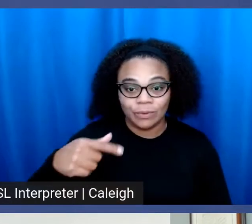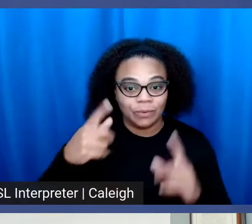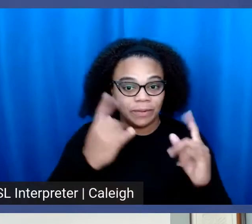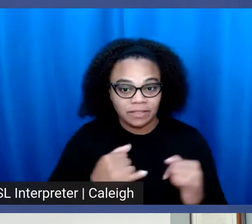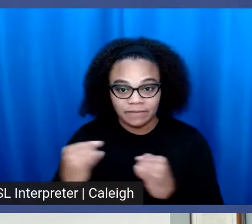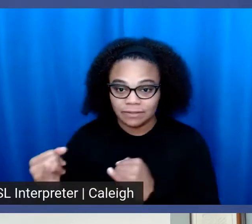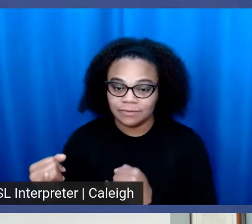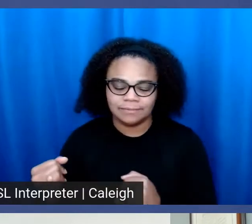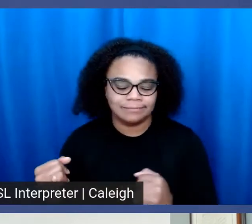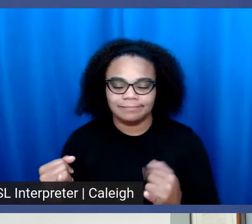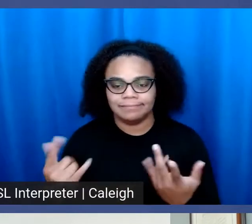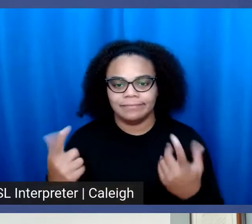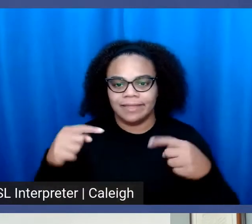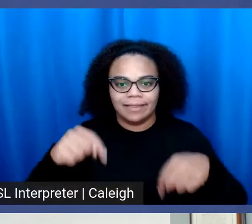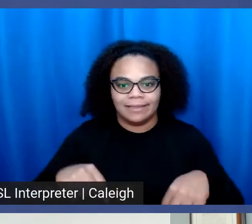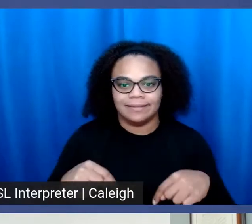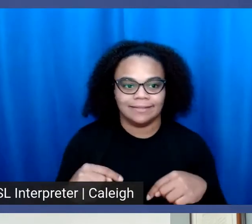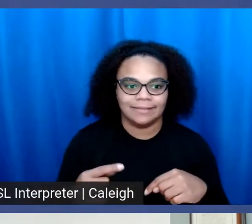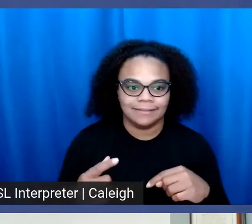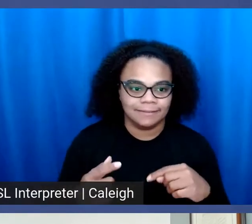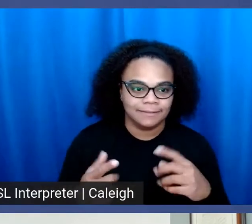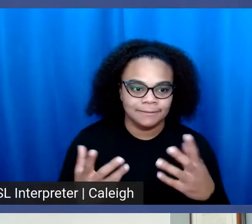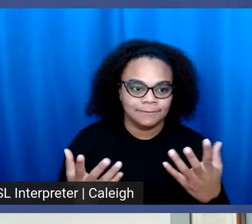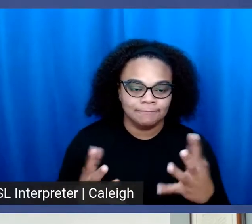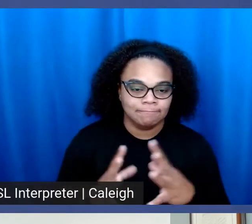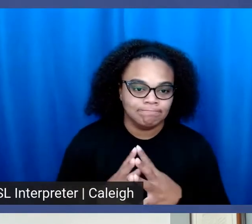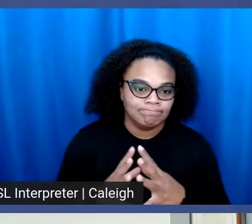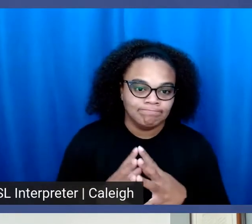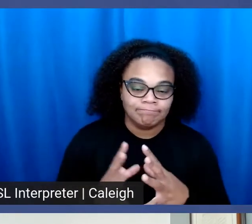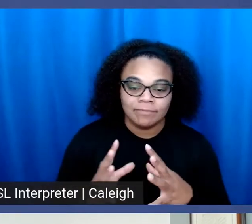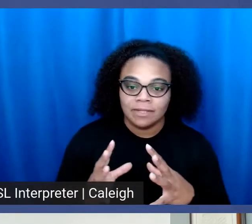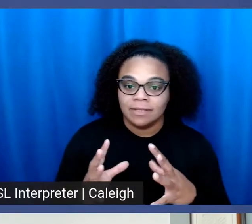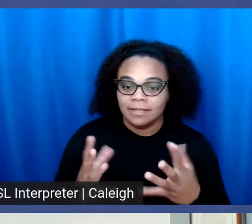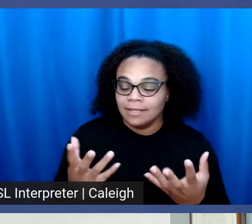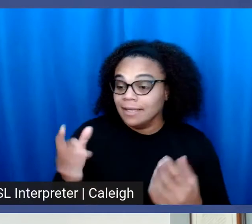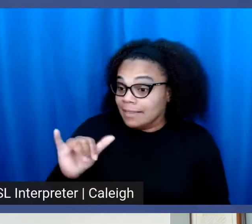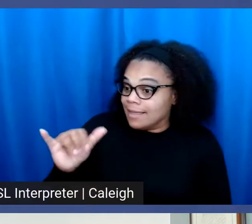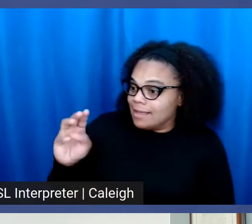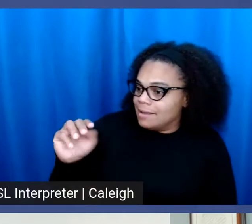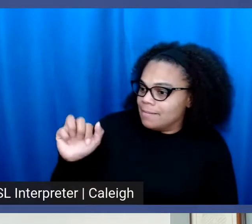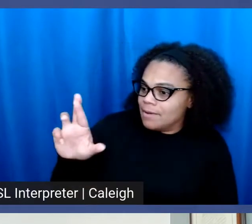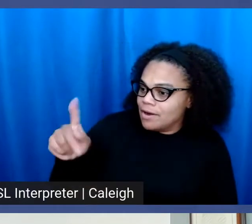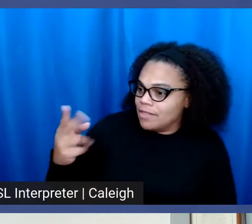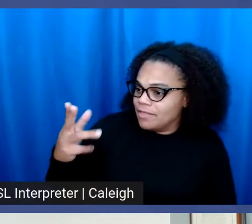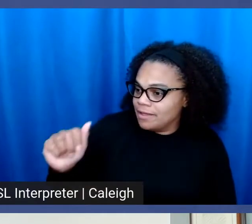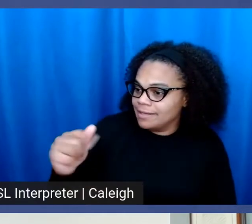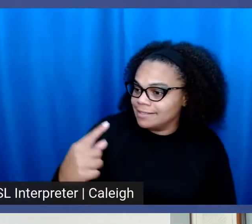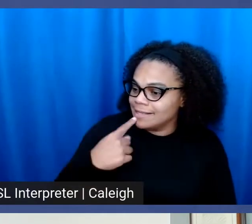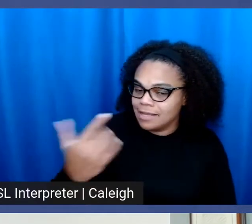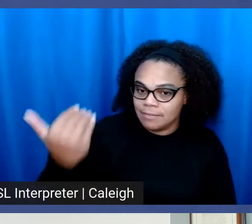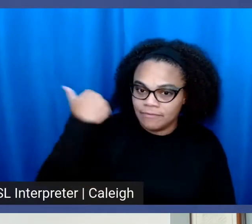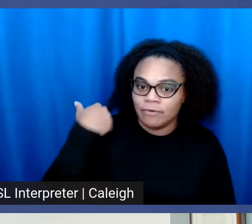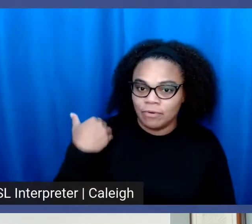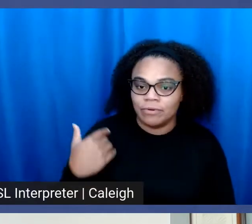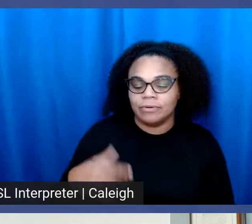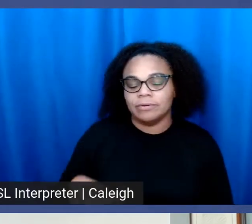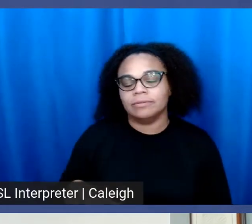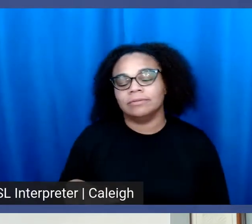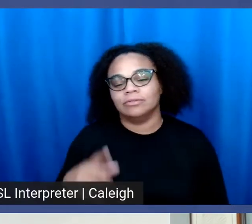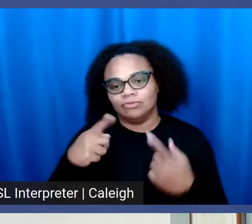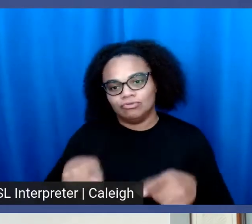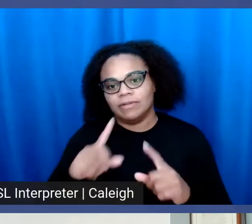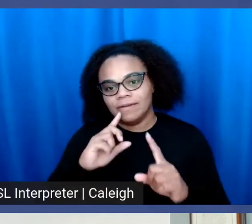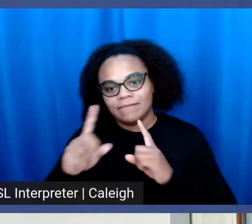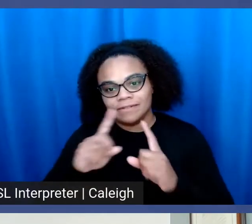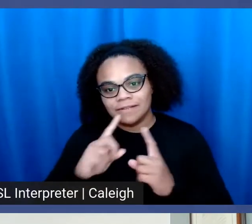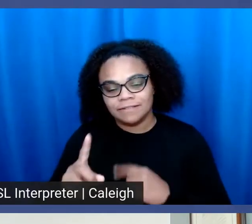individuals. This is, as Martha indicated early in our conversation, this